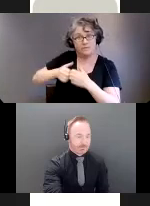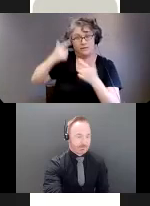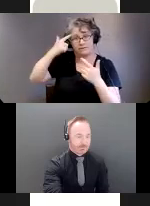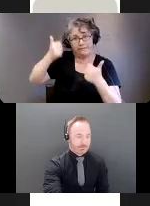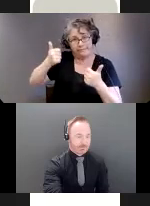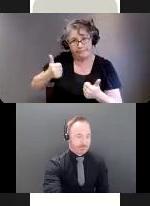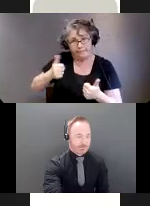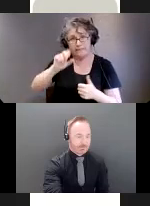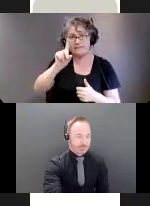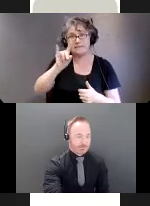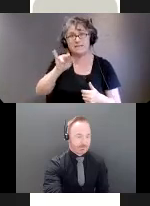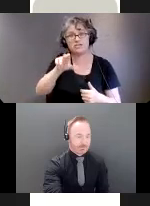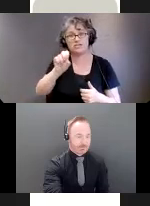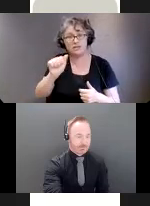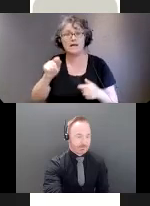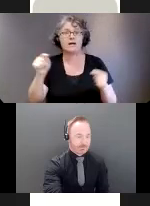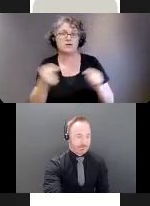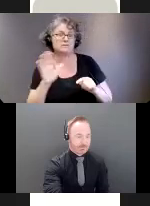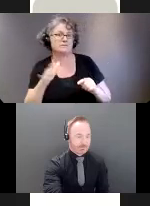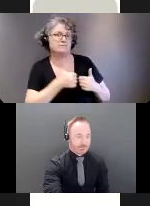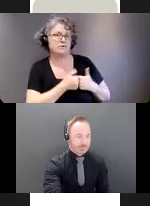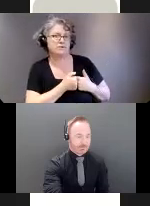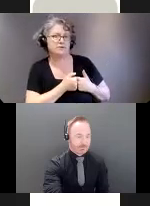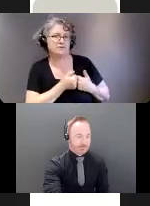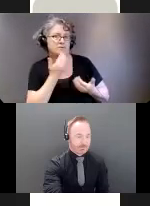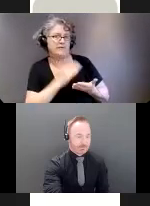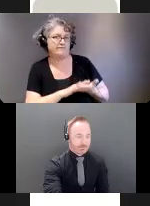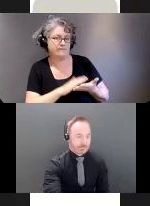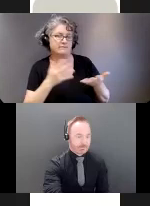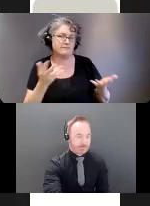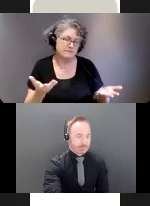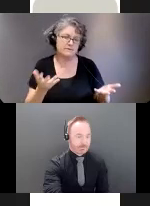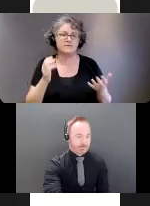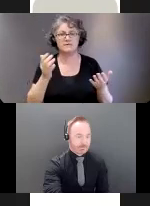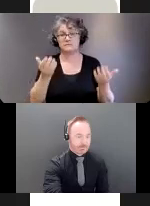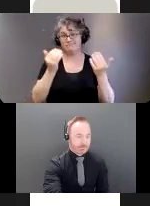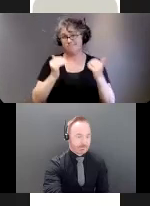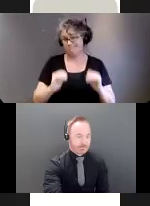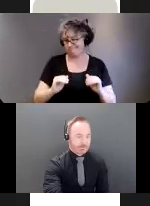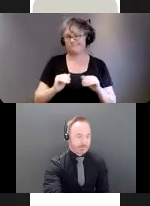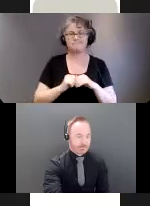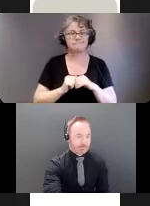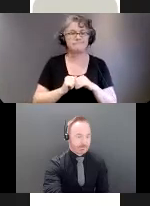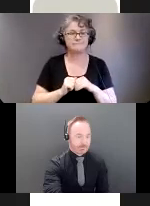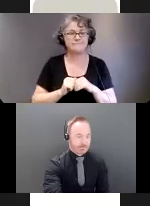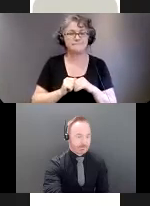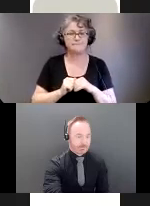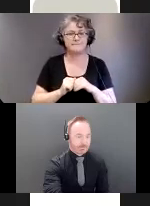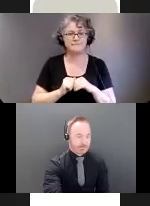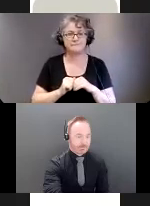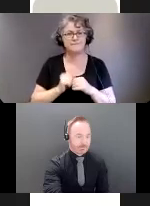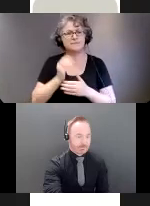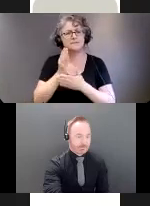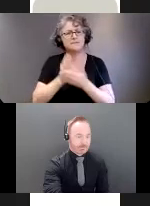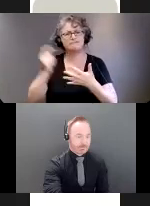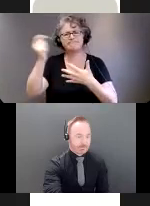a perpetrator in the situation. So we'll move on to that next slide. And just some of the